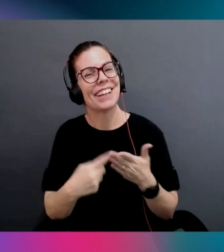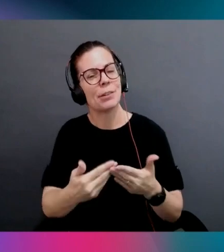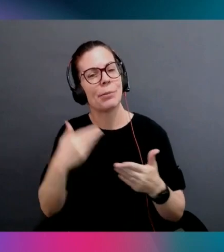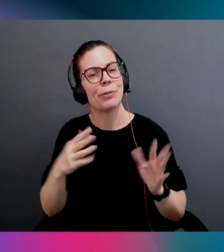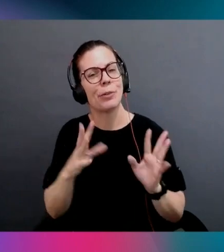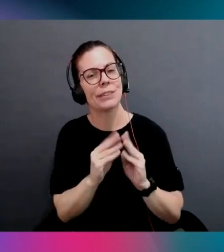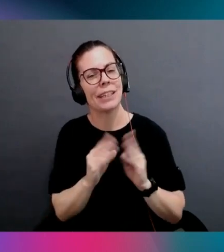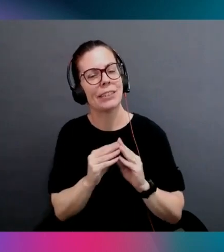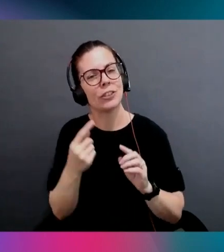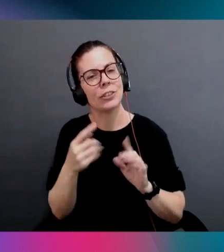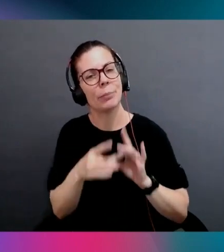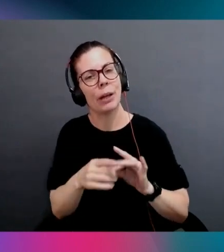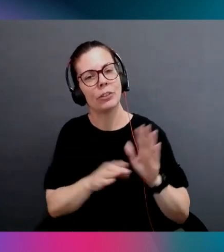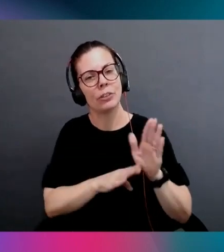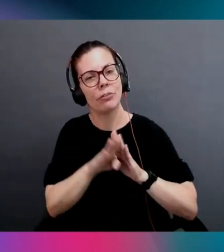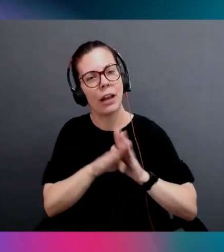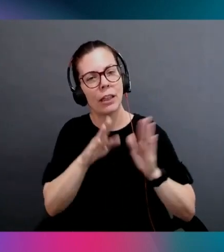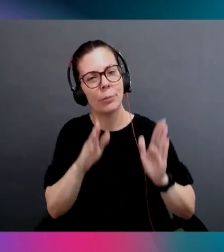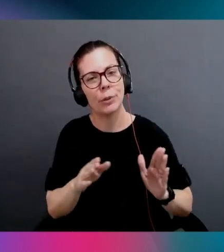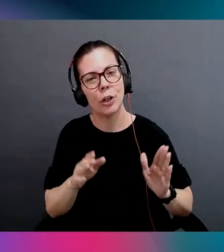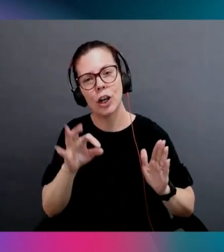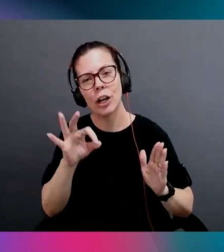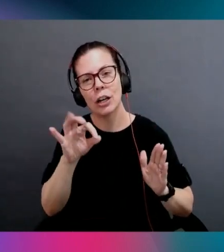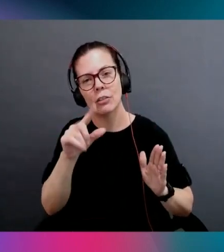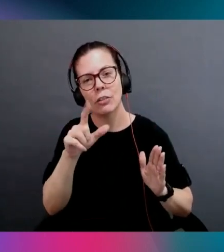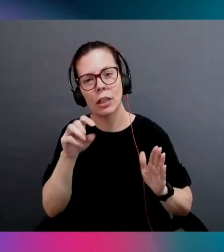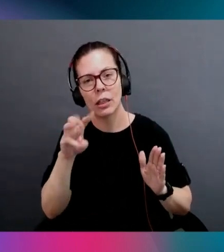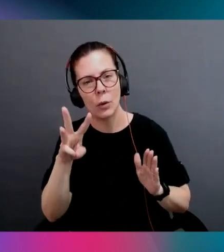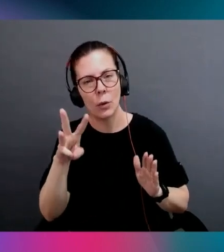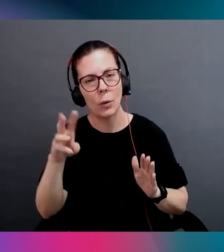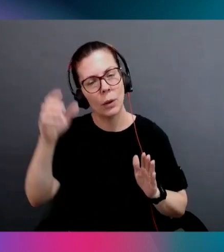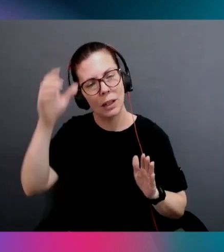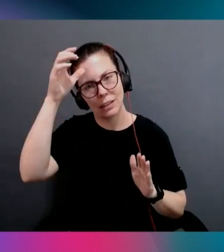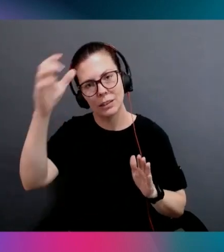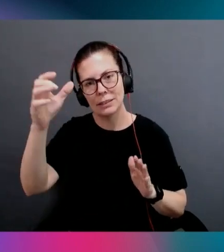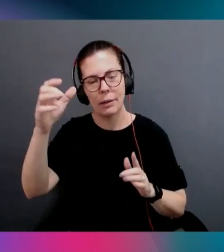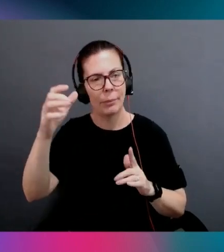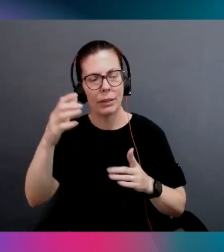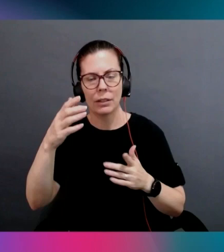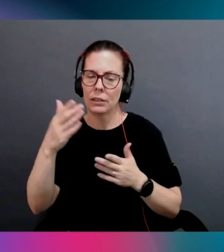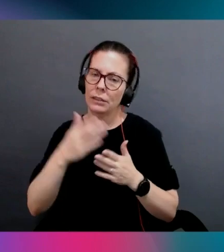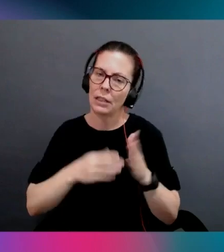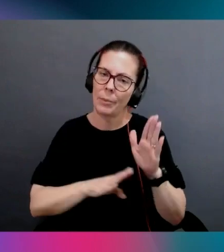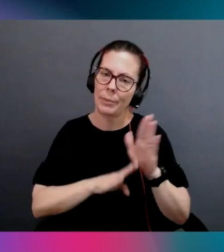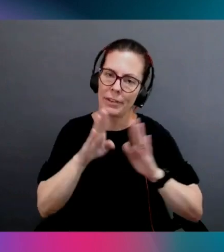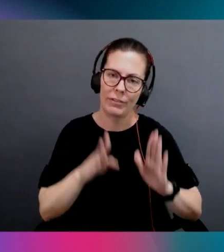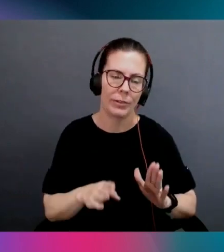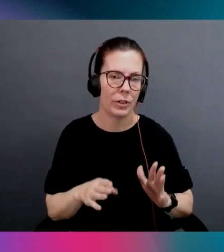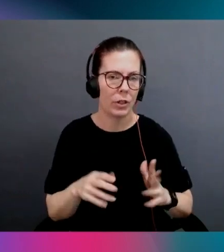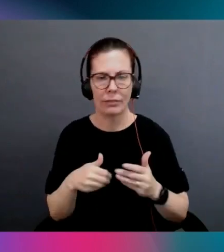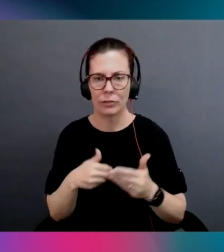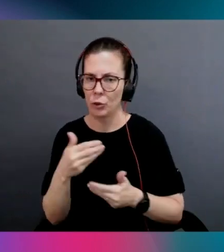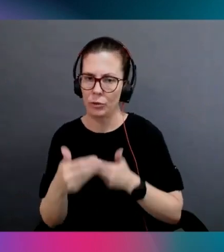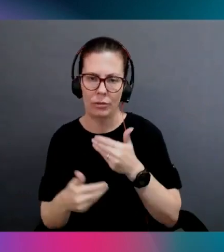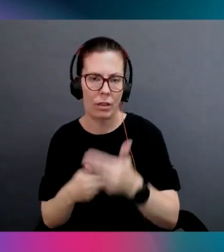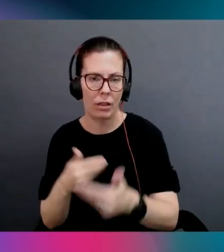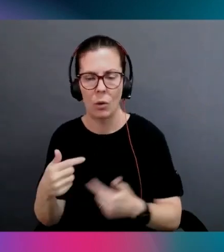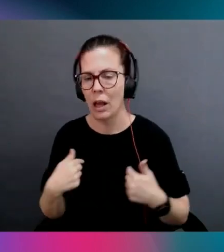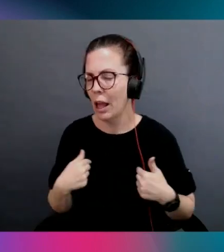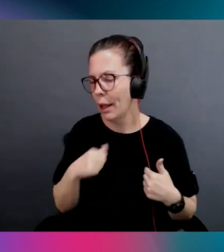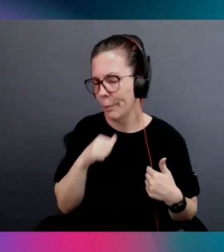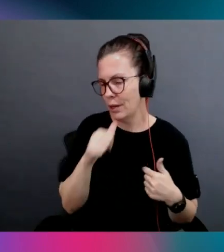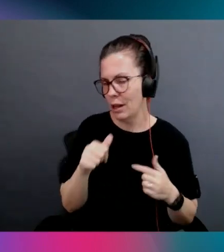flow, like this idea of developer flow, very important to some devs. I'm not one of these dev flow people. Like I